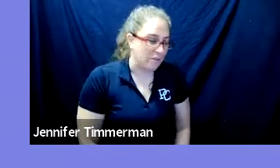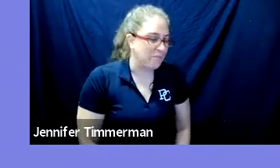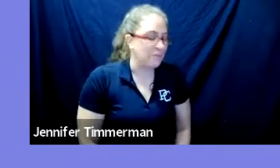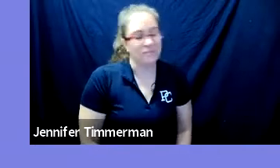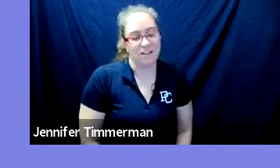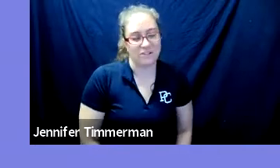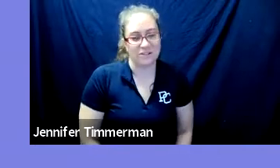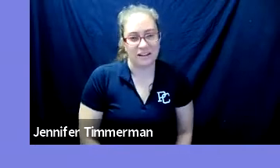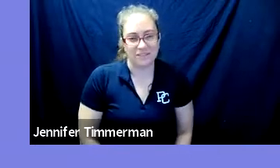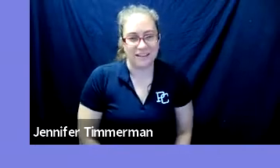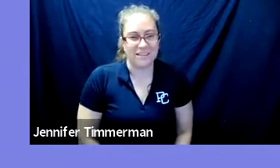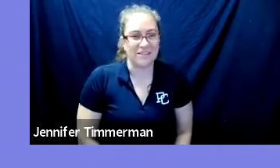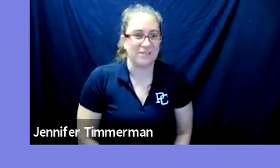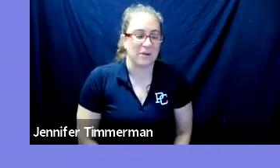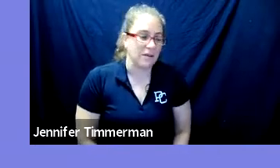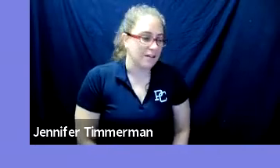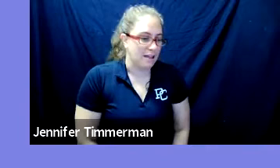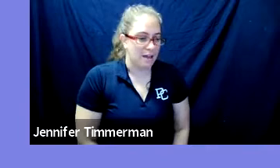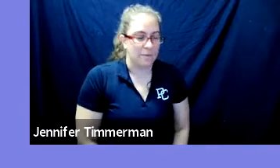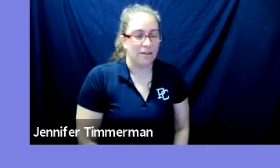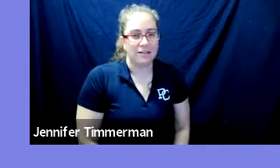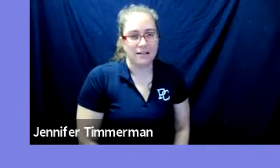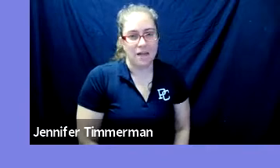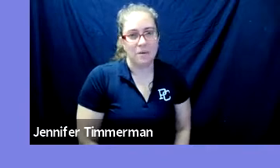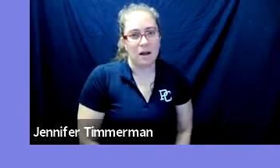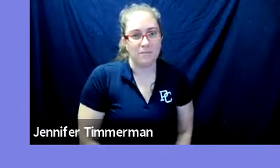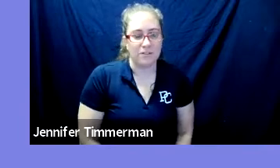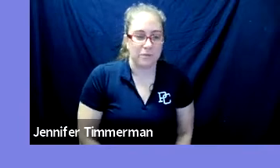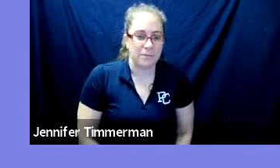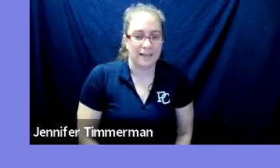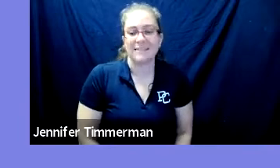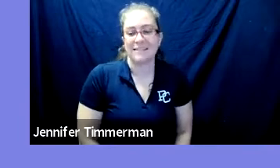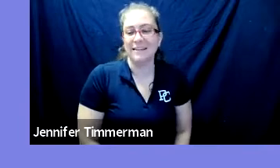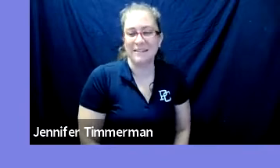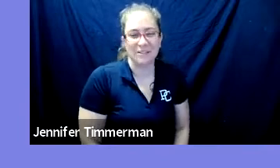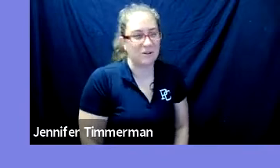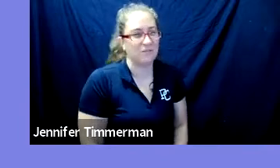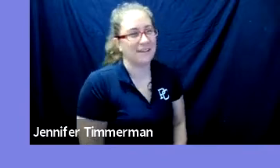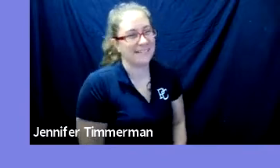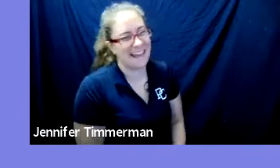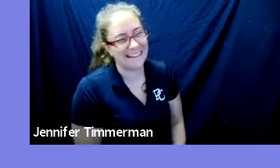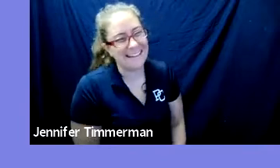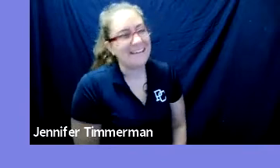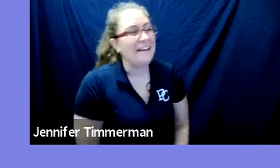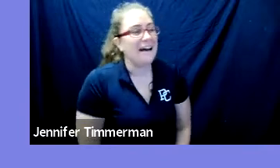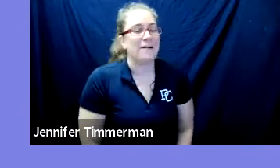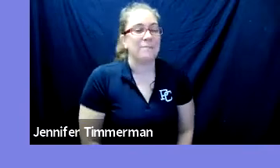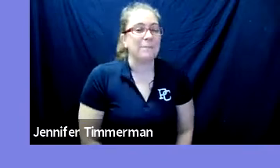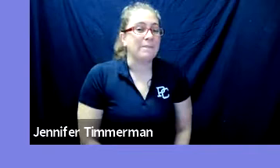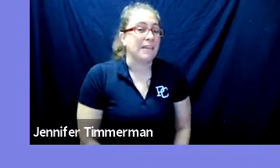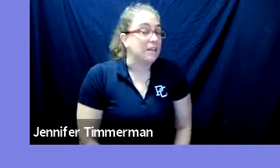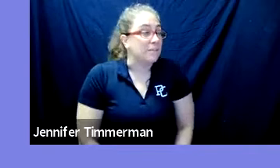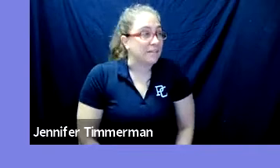were from, we fostered a lot of kids. So I'm a mom to 3 plus, total of about 10.